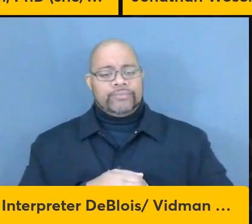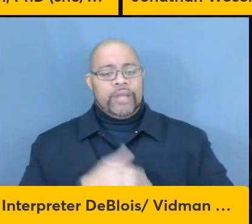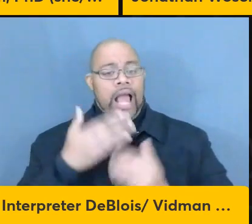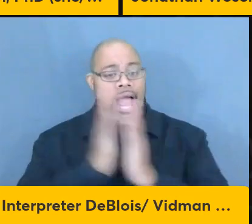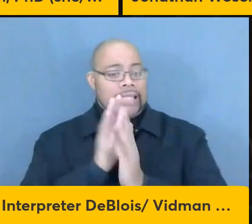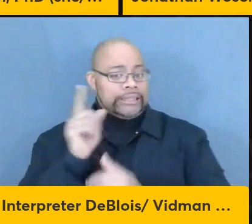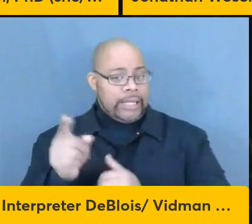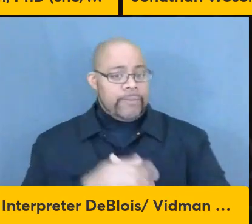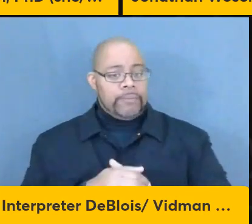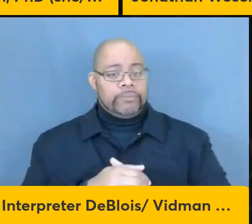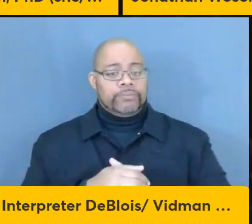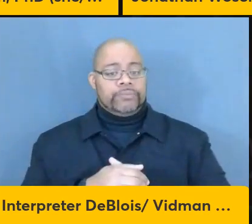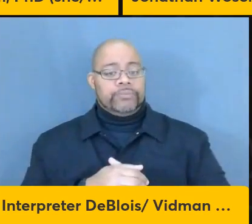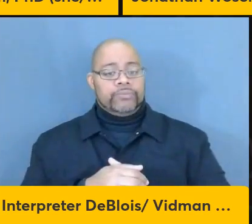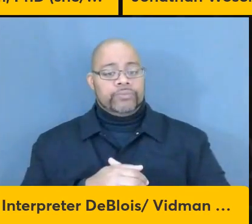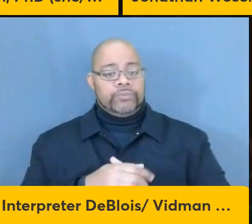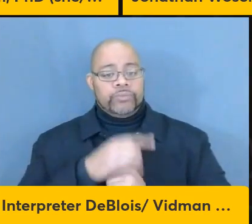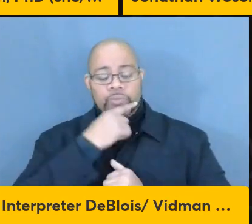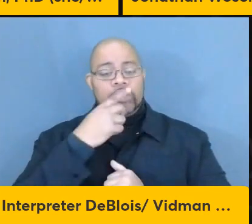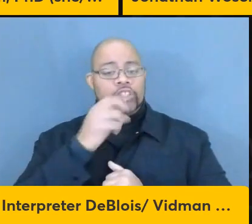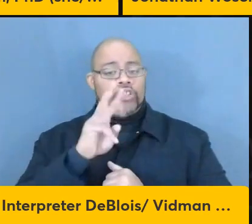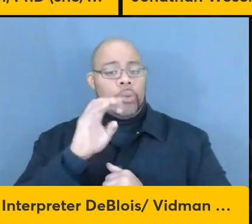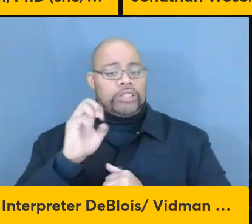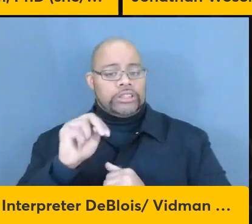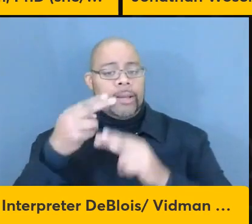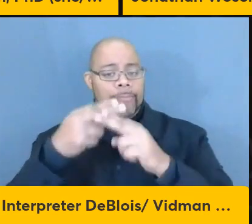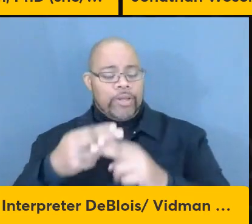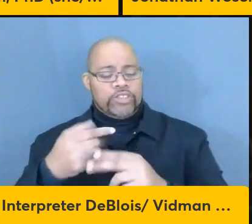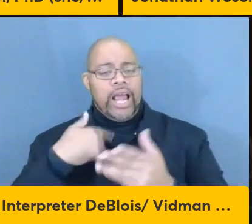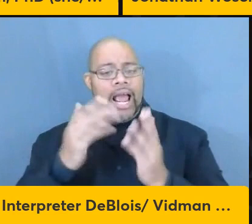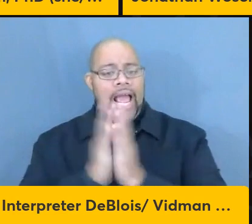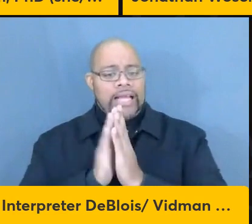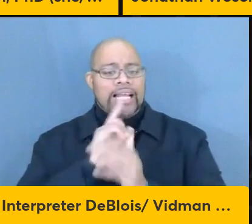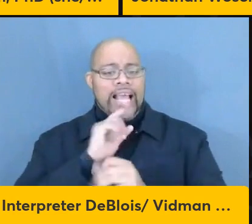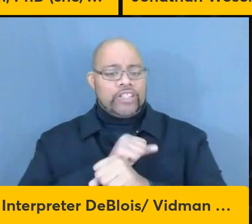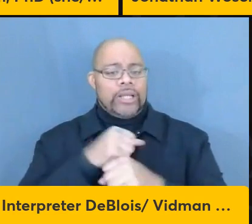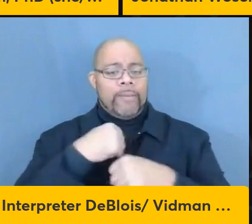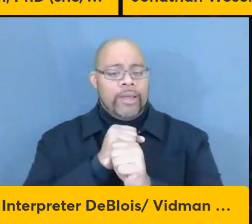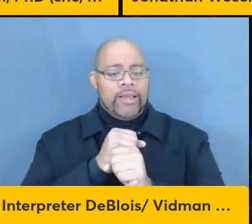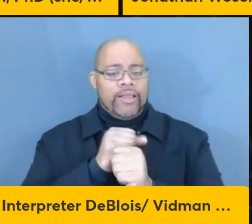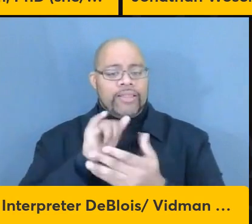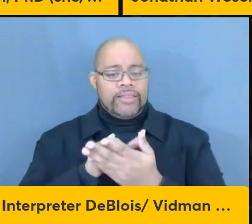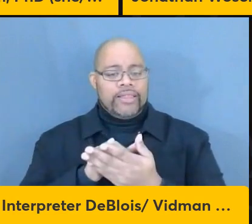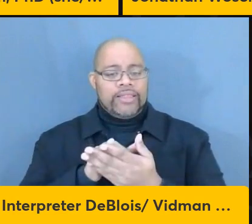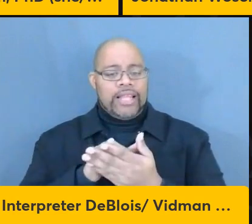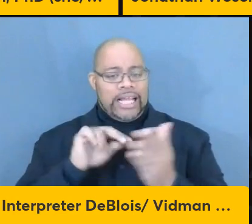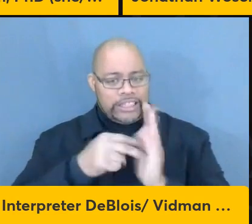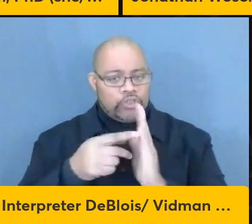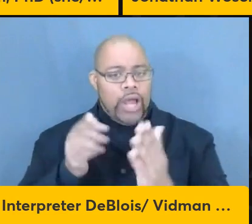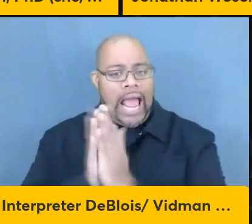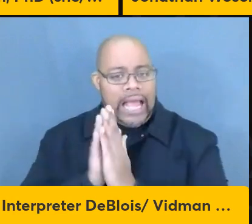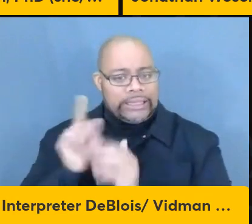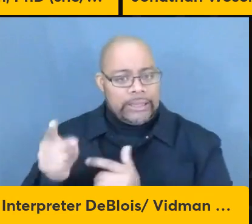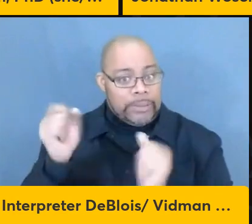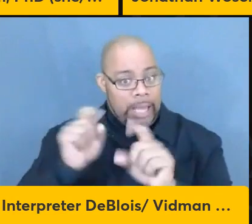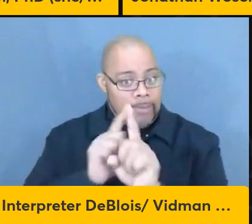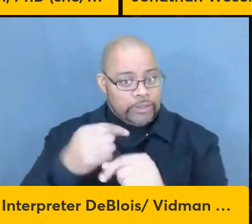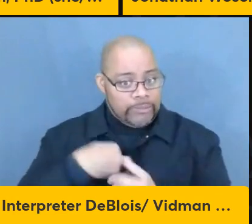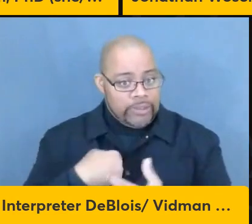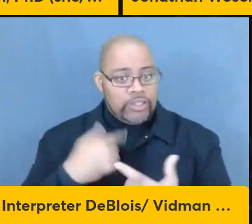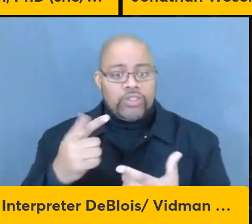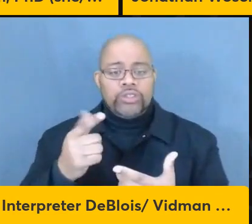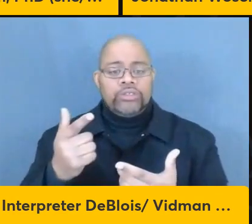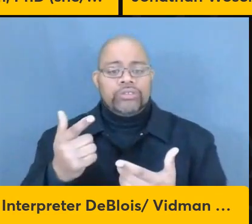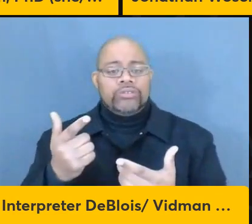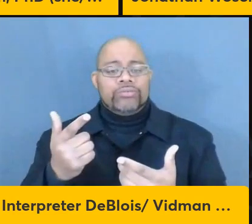asked him, similar to Dr. Wosen mentioned, I actually made the intention to ask him, would you be my mentorship? Very